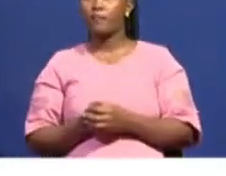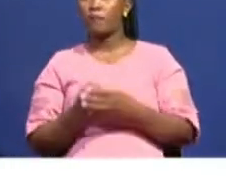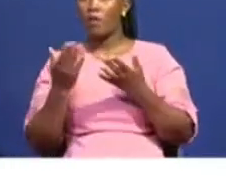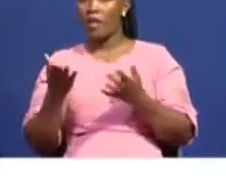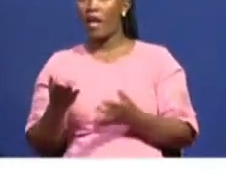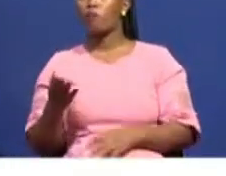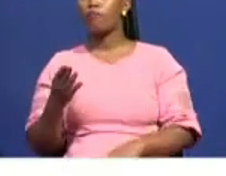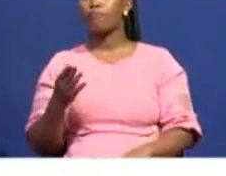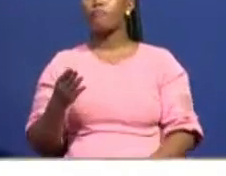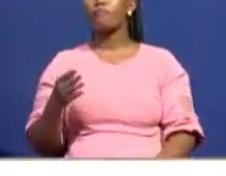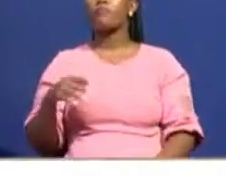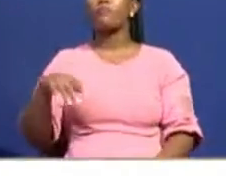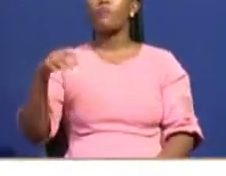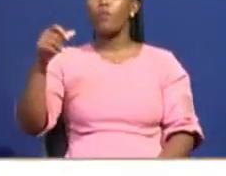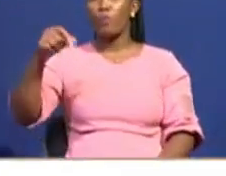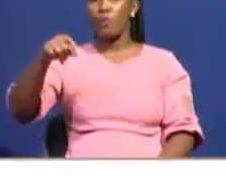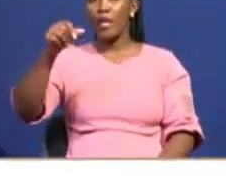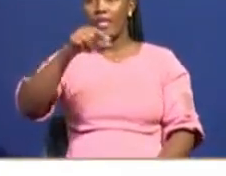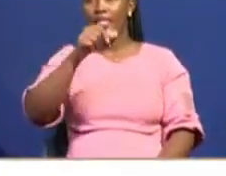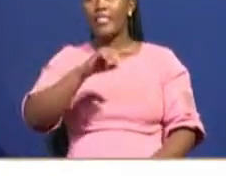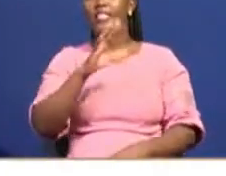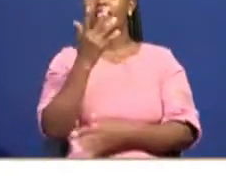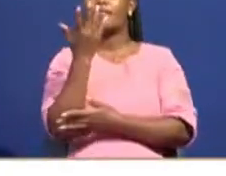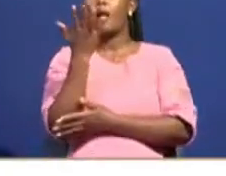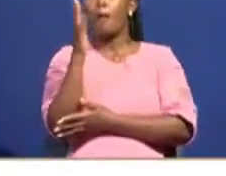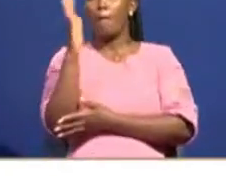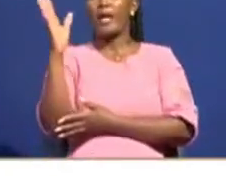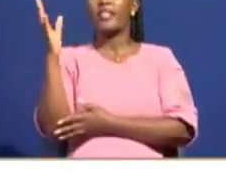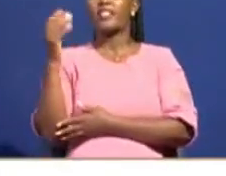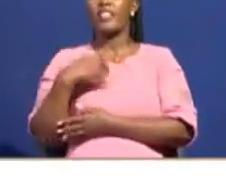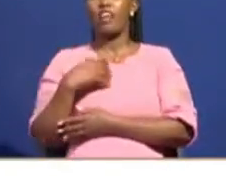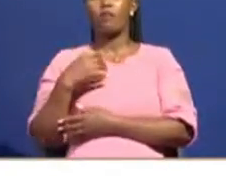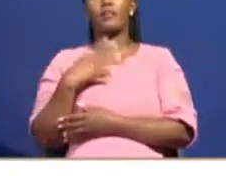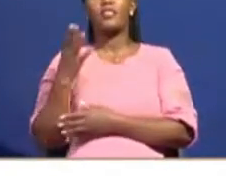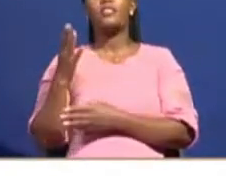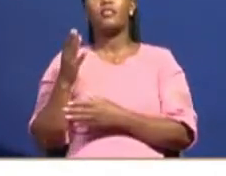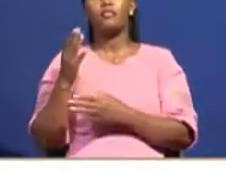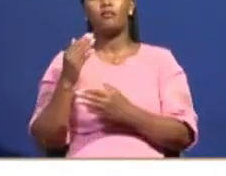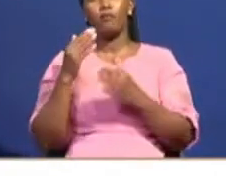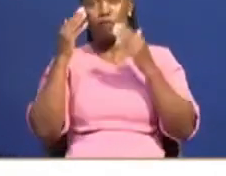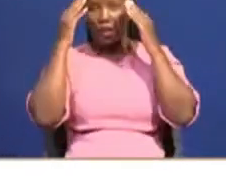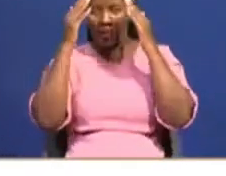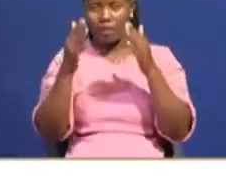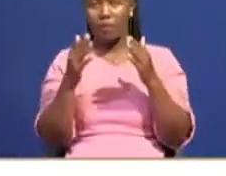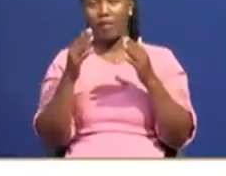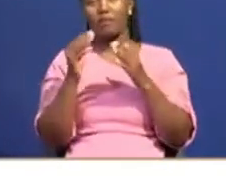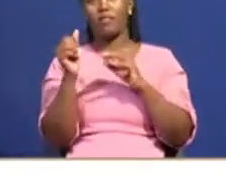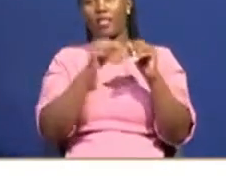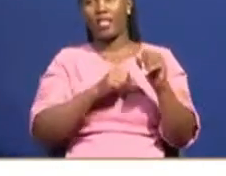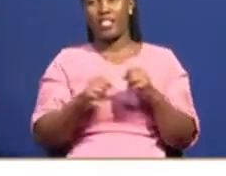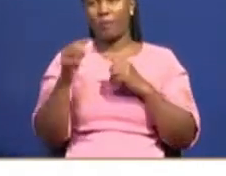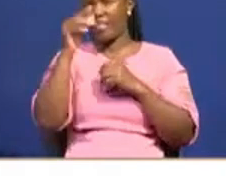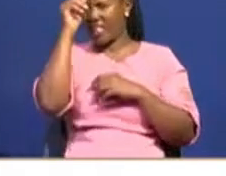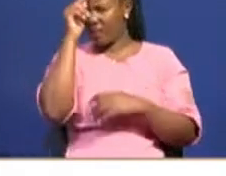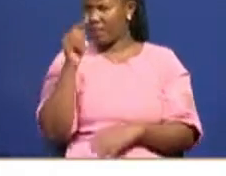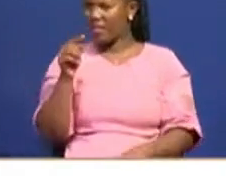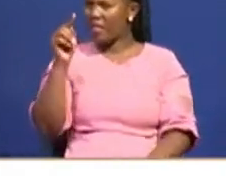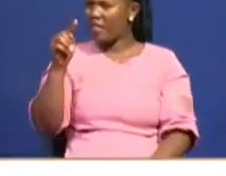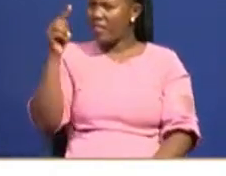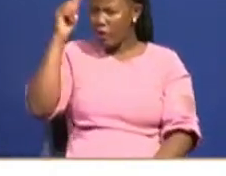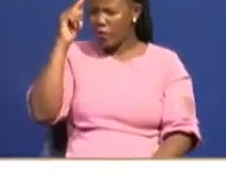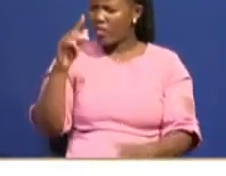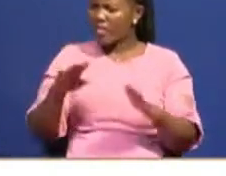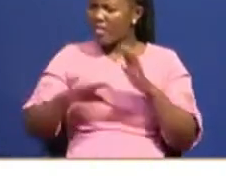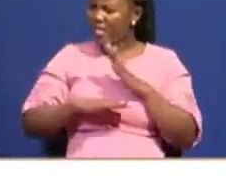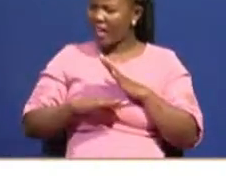planting is one of the policies adopted by this government, 15 billion trees in the next 10 years. Is that enough? Is it a